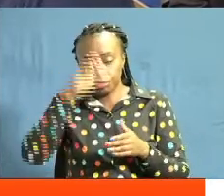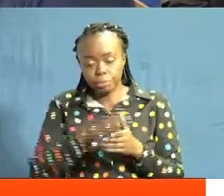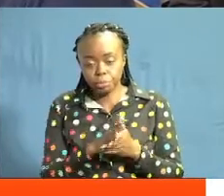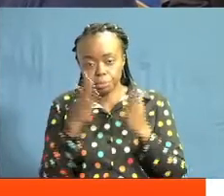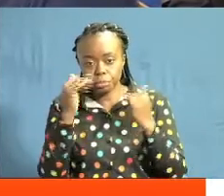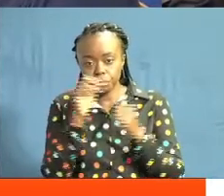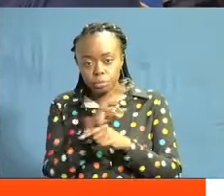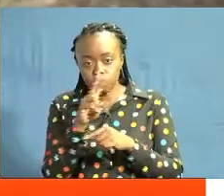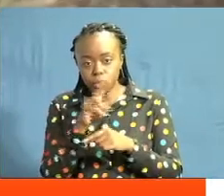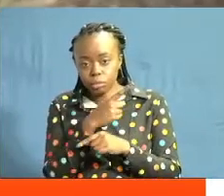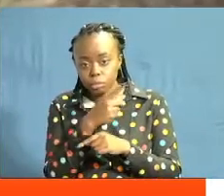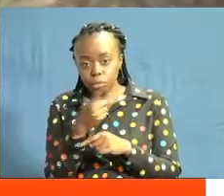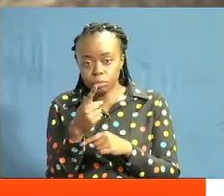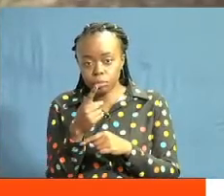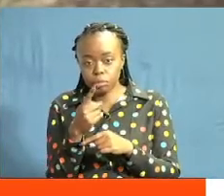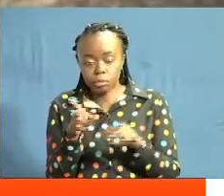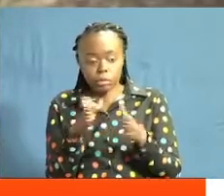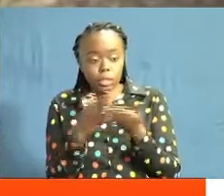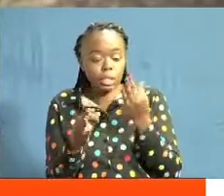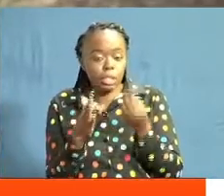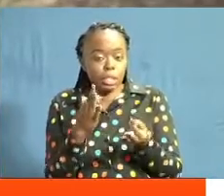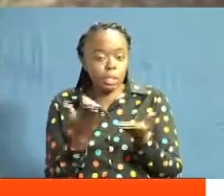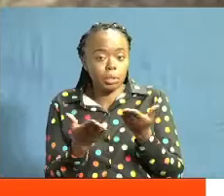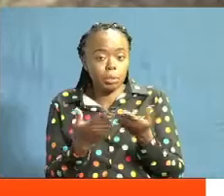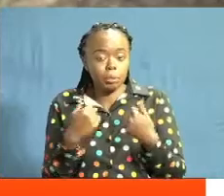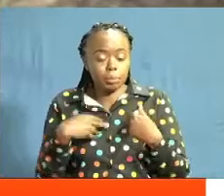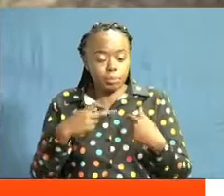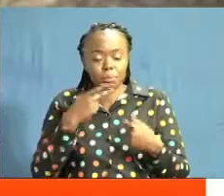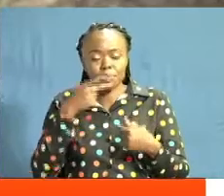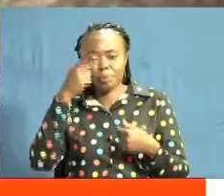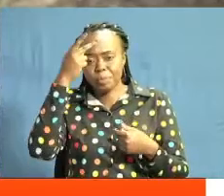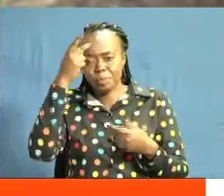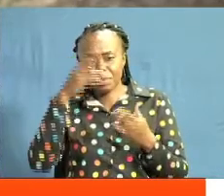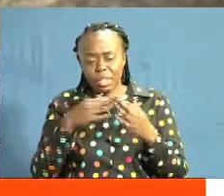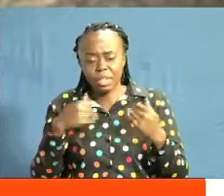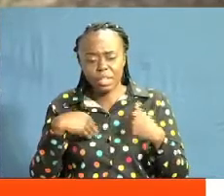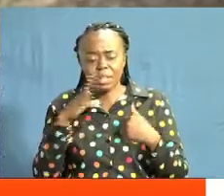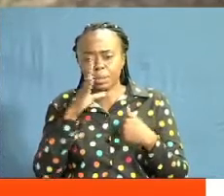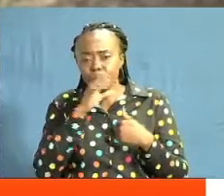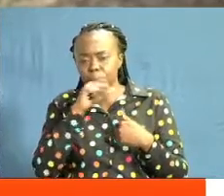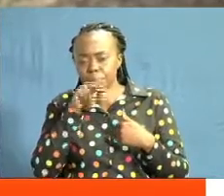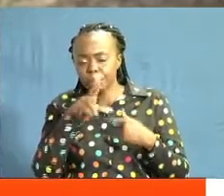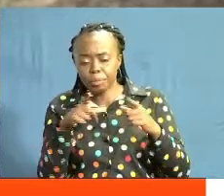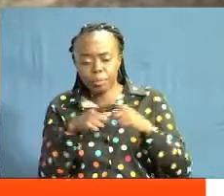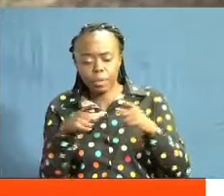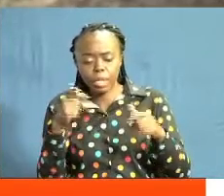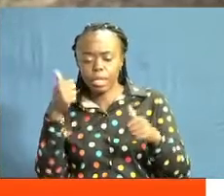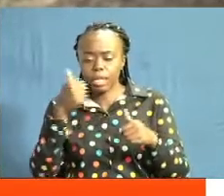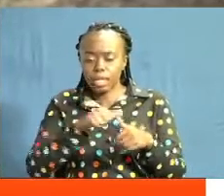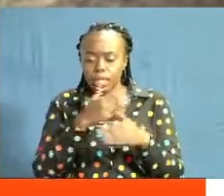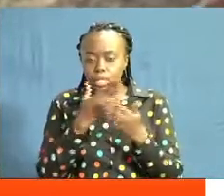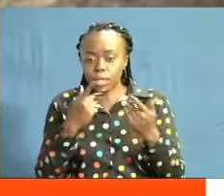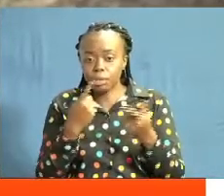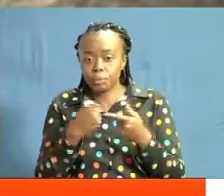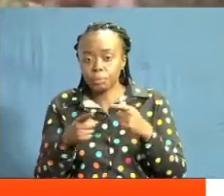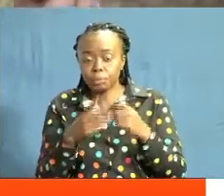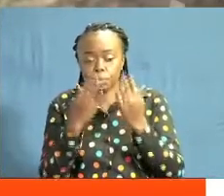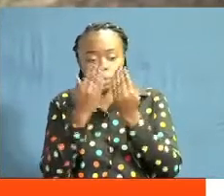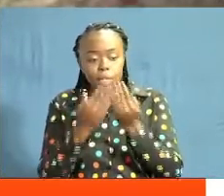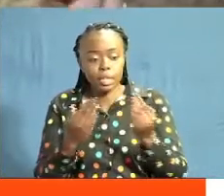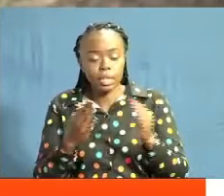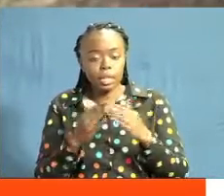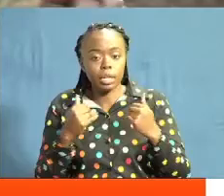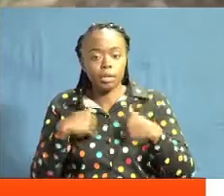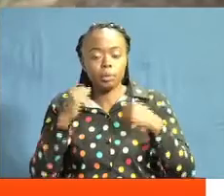Unaona watoto, hata kama wasasi wameumia kwa sababu kupoteza mashamba, kupoteza chochote, lakini mtoto